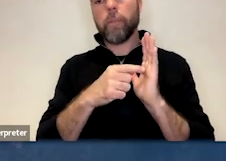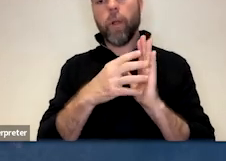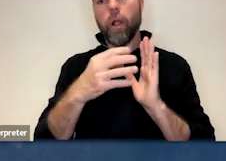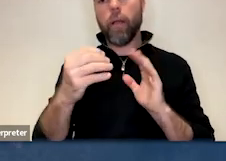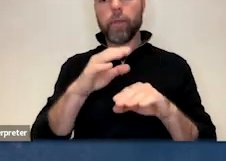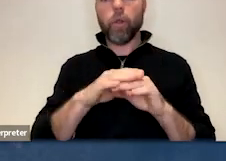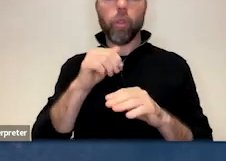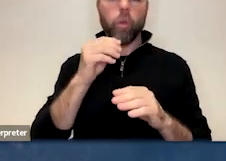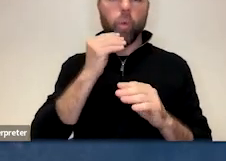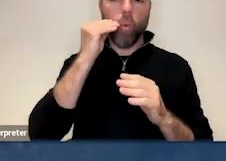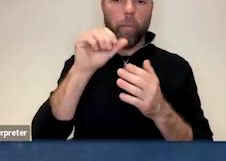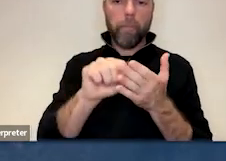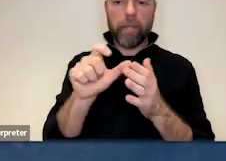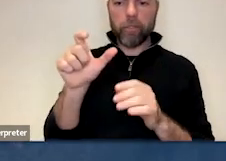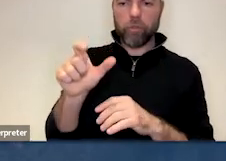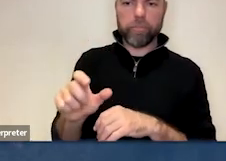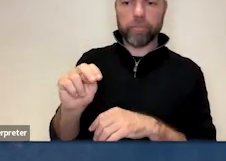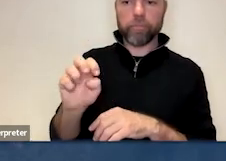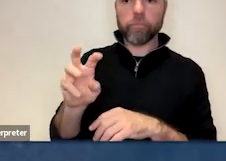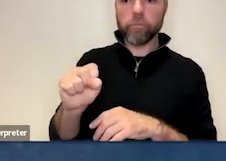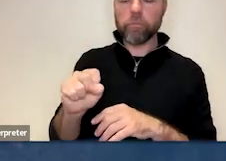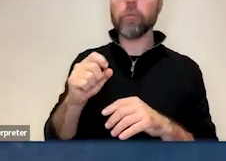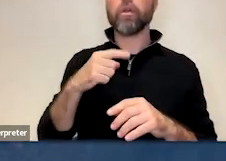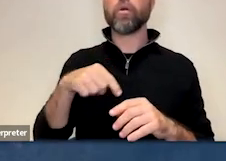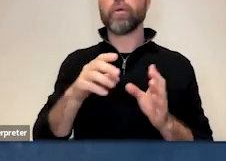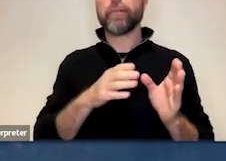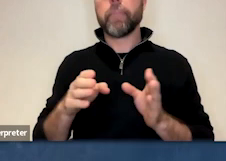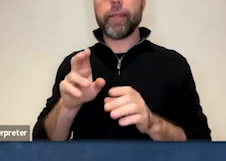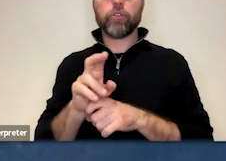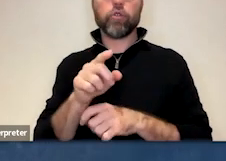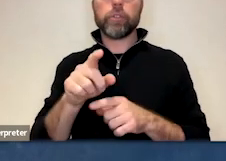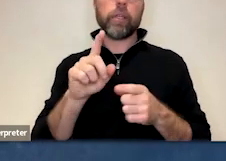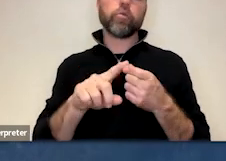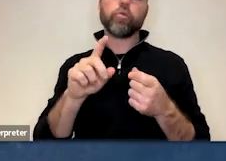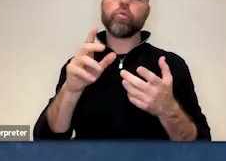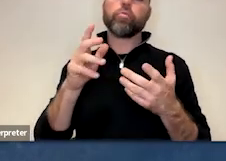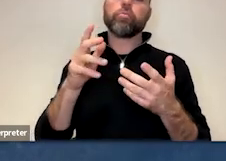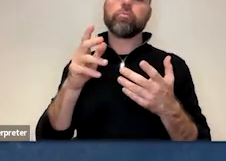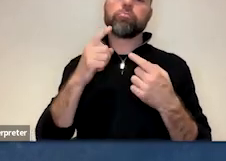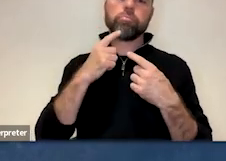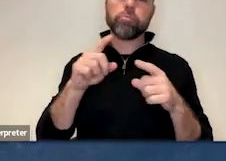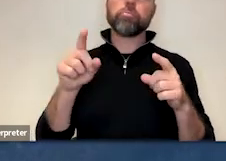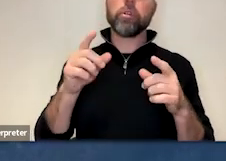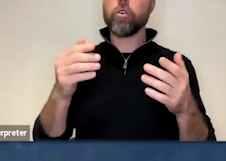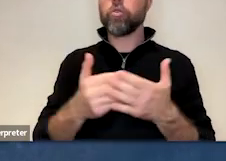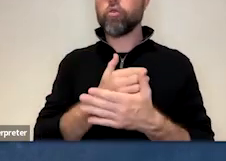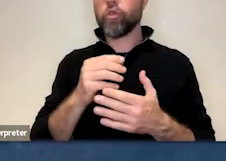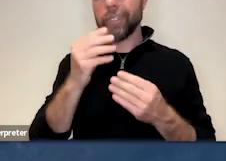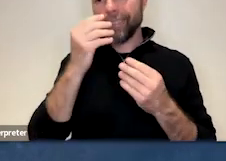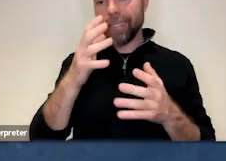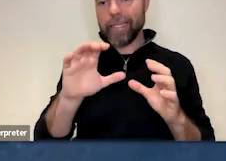in sort of this news sidebar. And again, we're planning to use this to call out new data sets that have